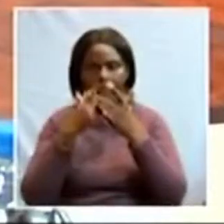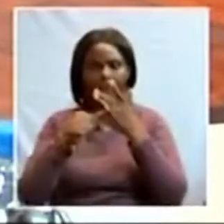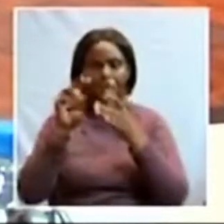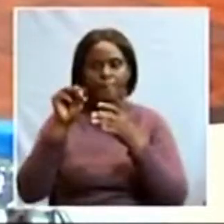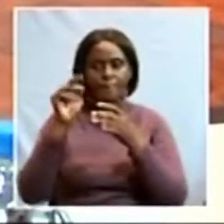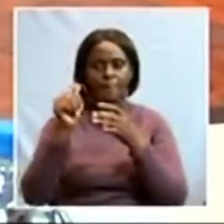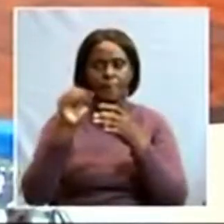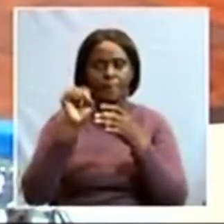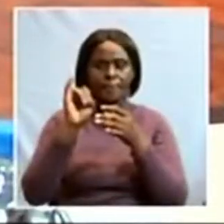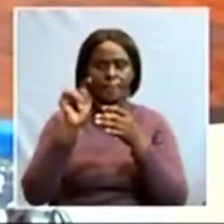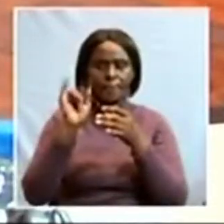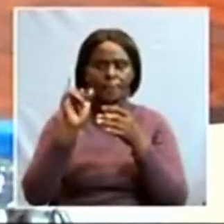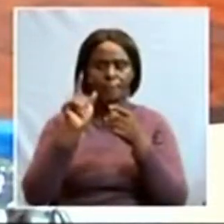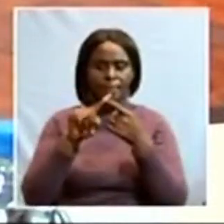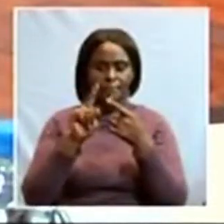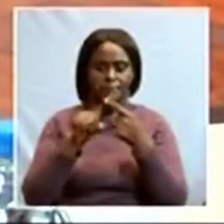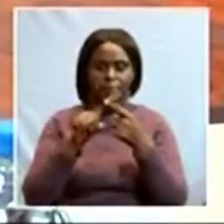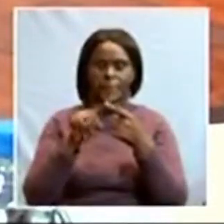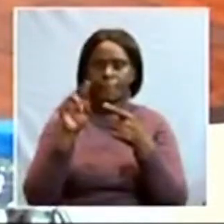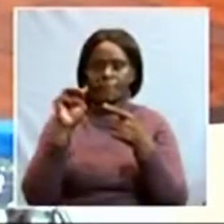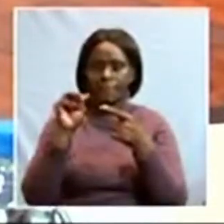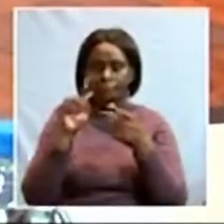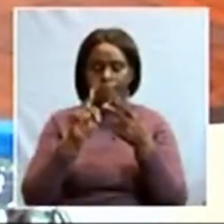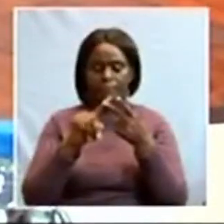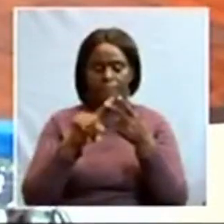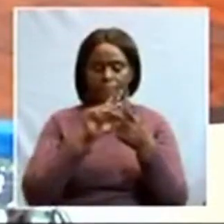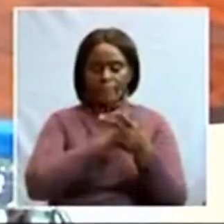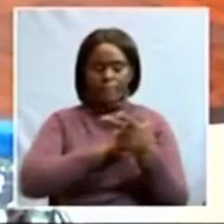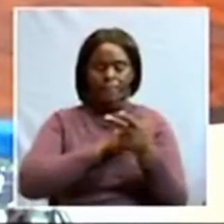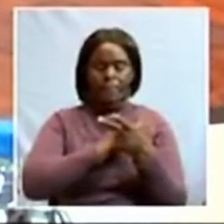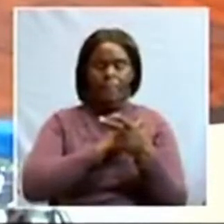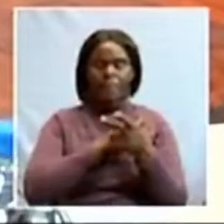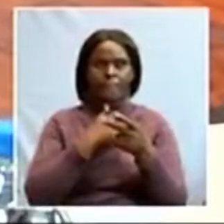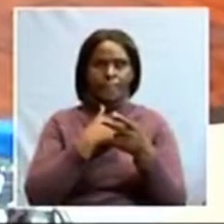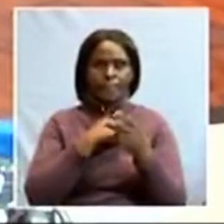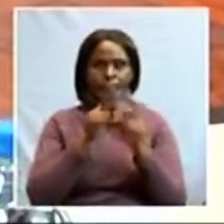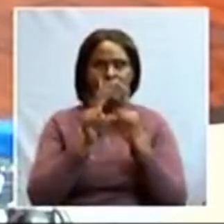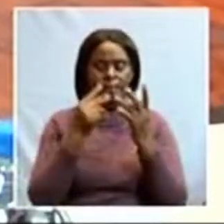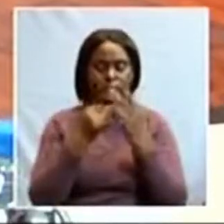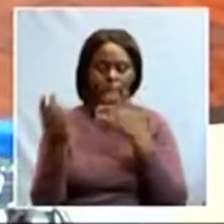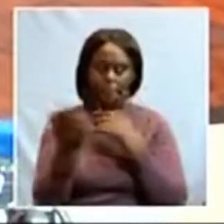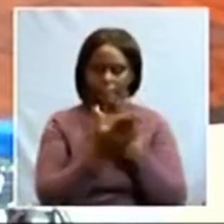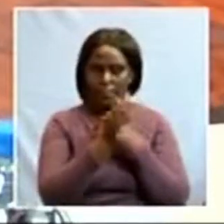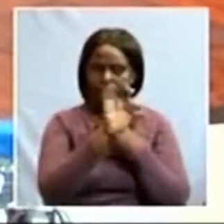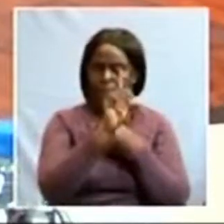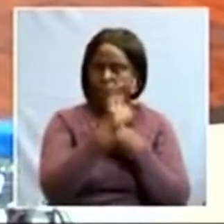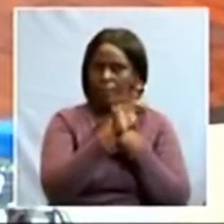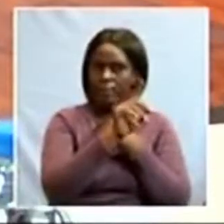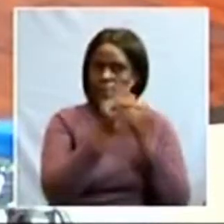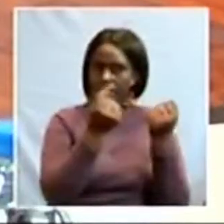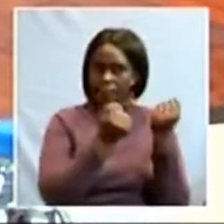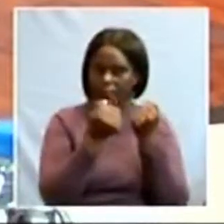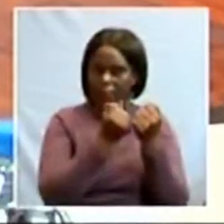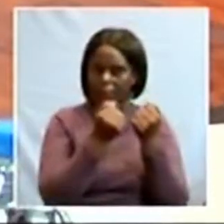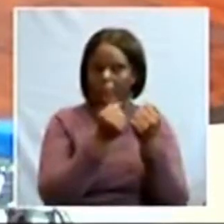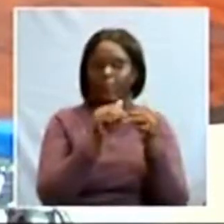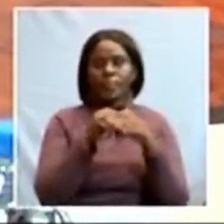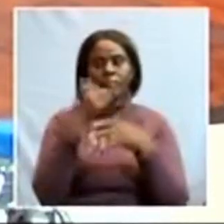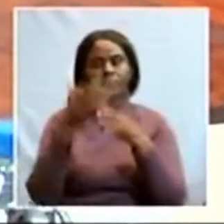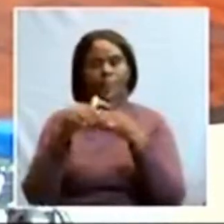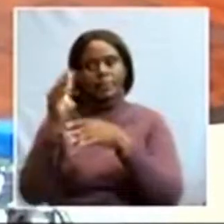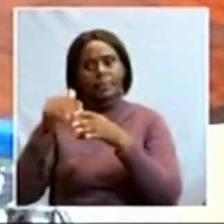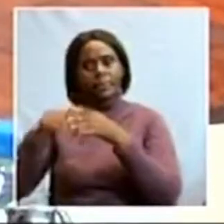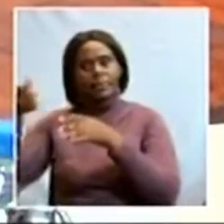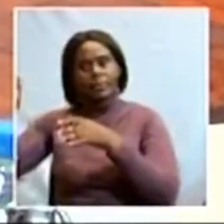have 2 constituencies, that is Masaiti and Kafurafuta. So these CDF vehicles are always out in the